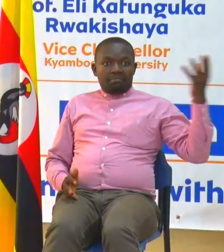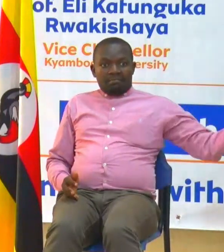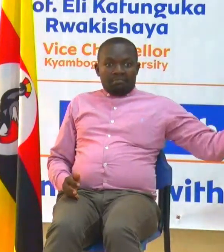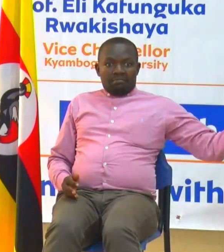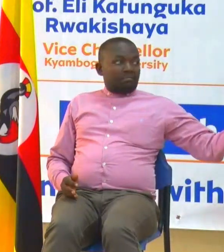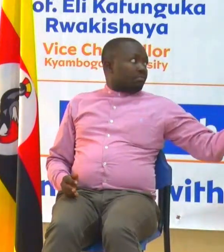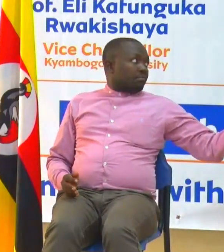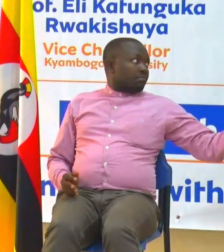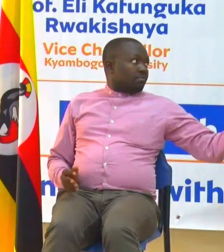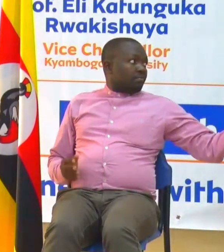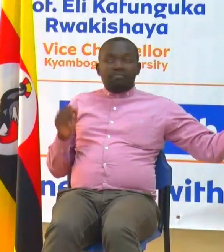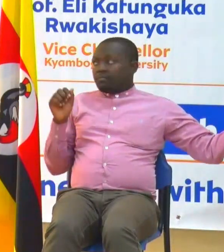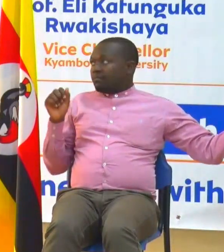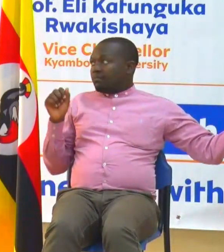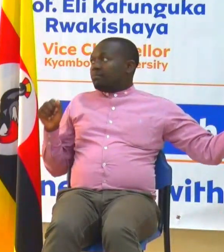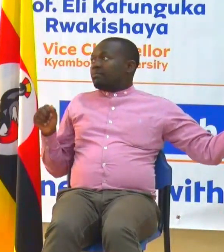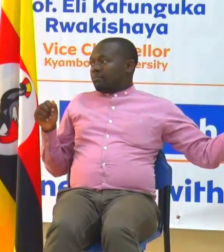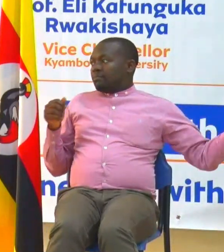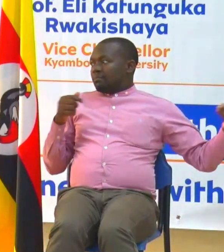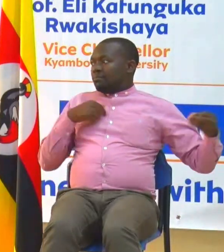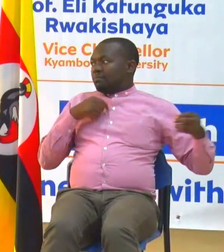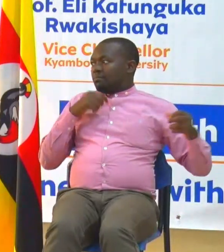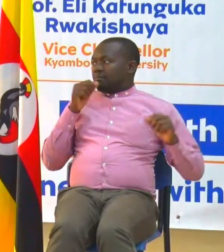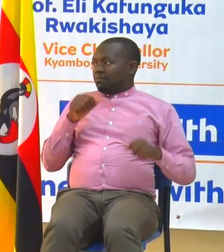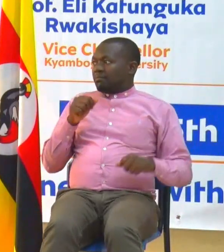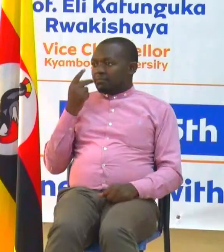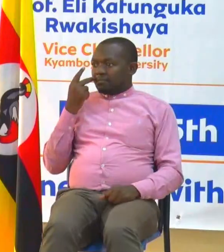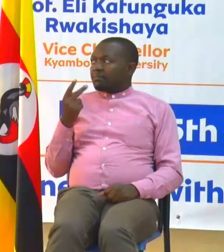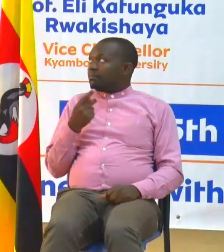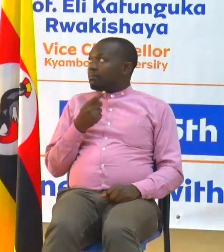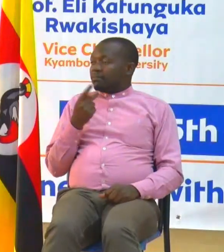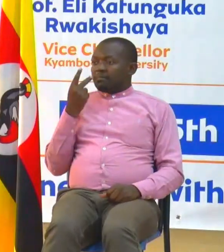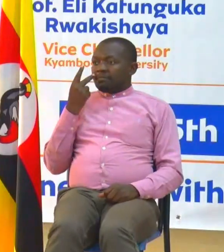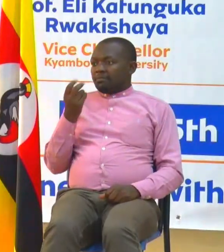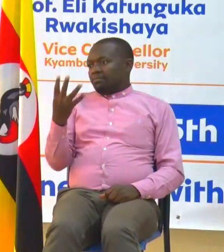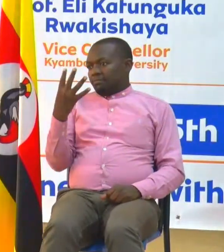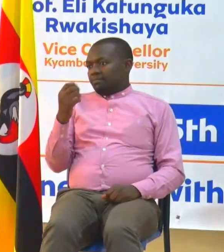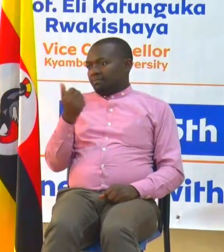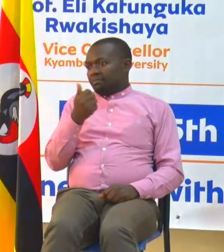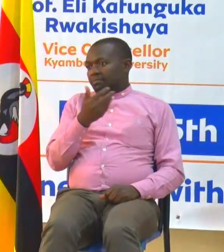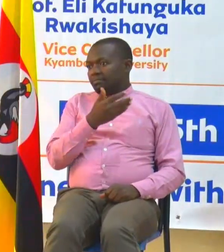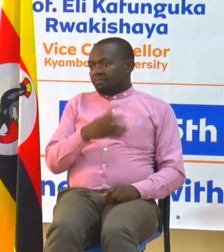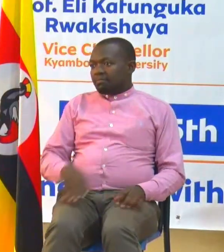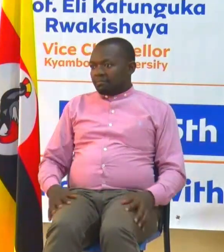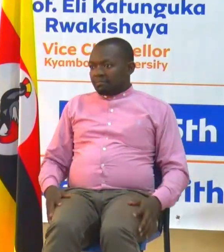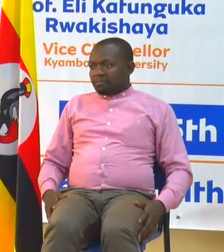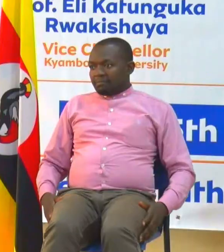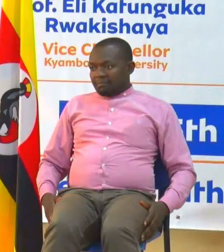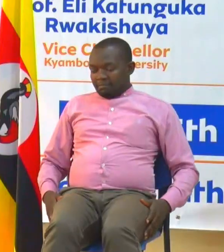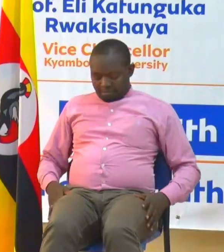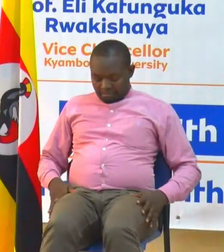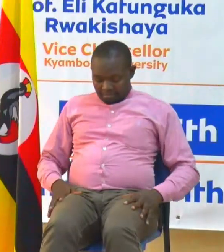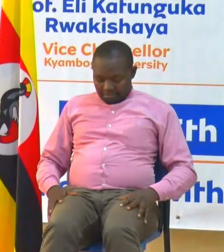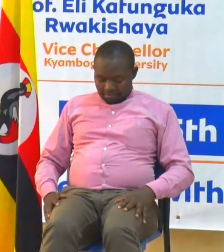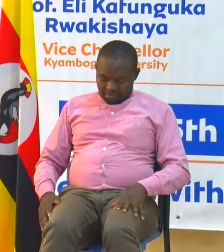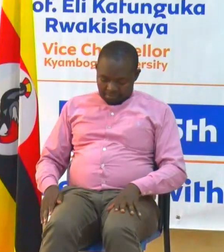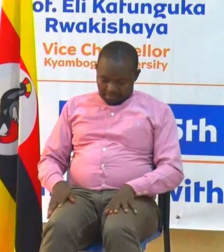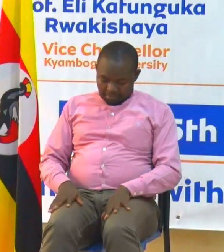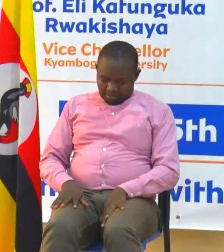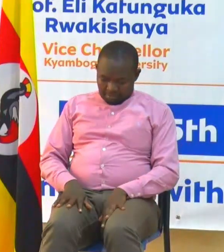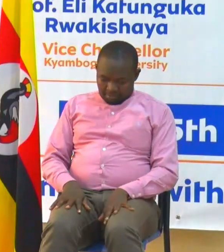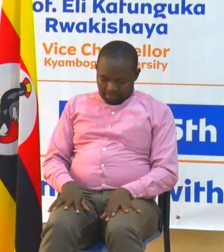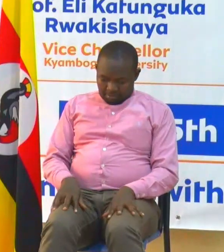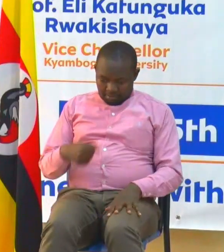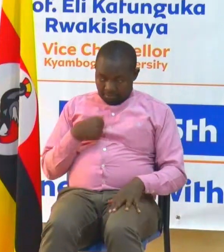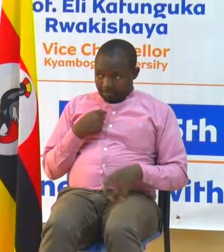From my screen, I can be able to see your screen. I think they will project it. Okay, great. We can now see it. Yes. My